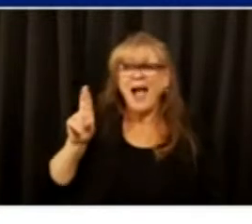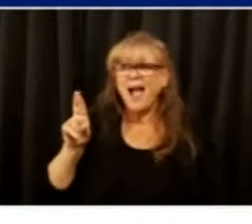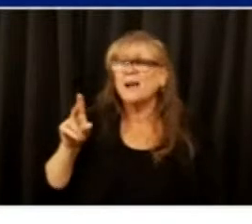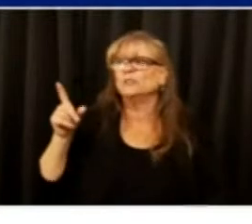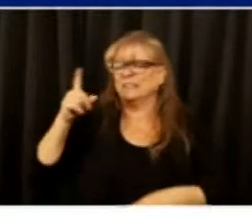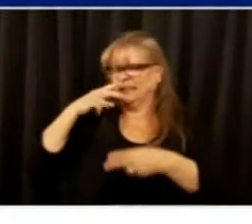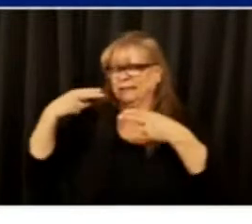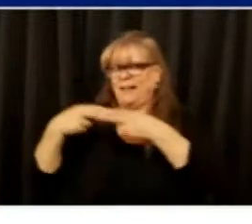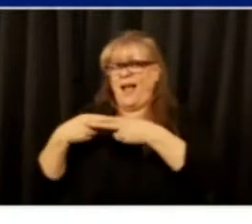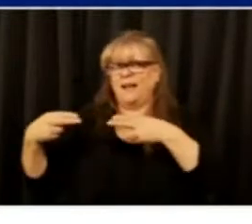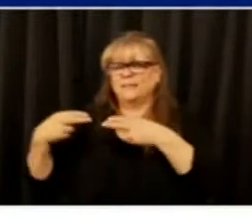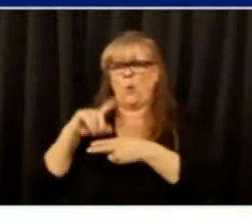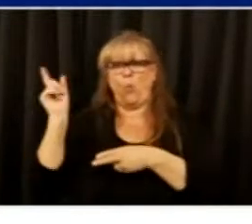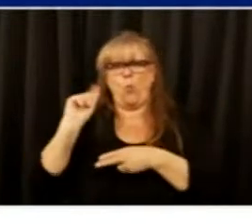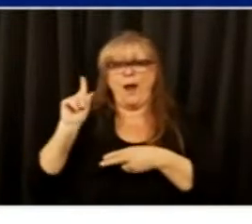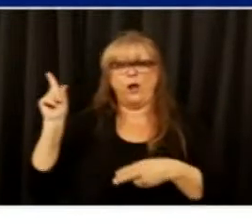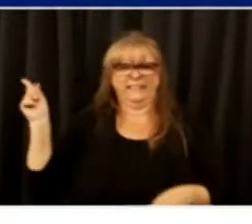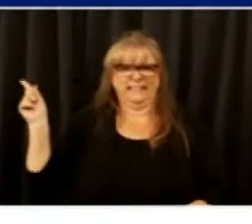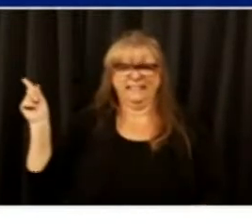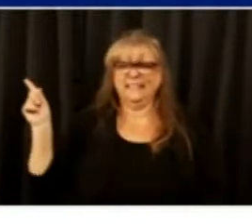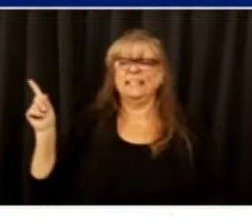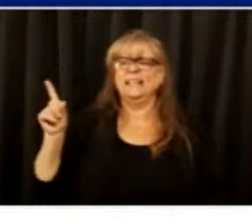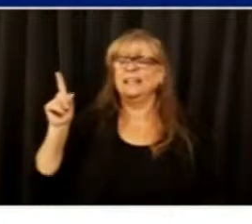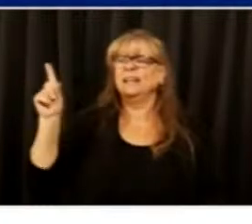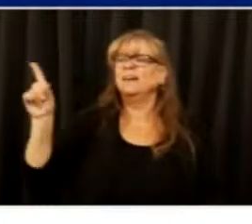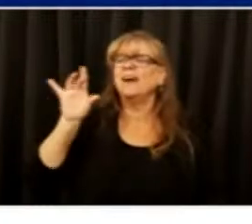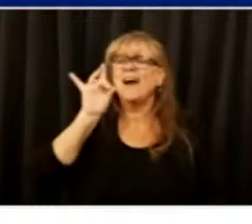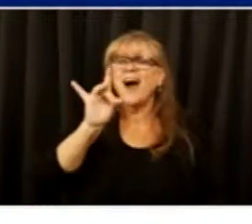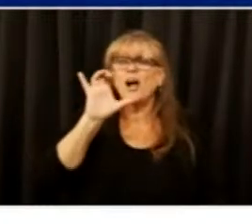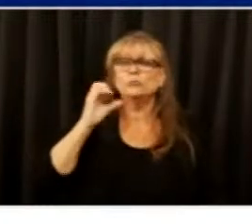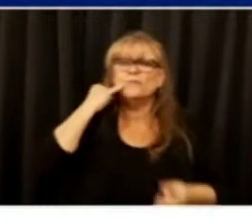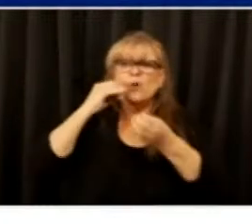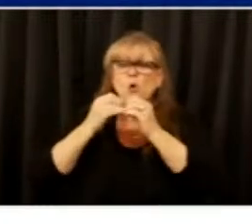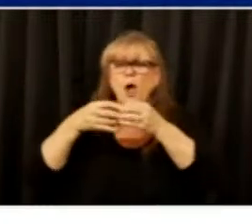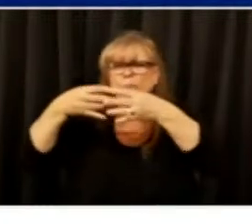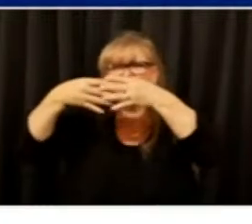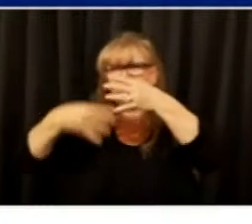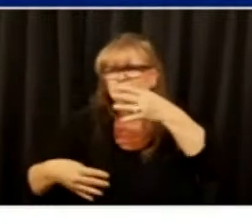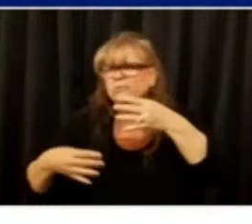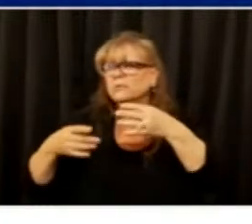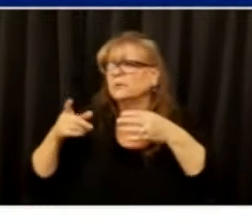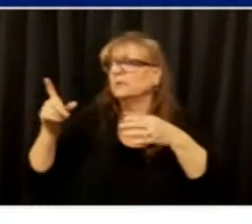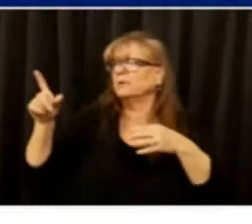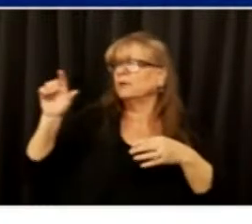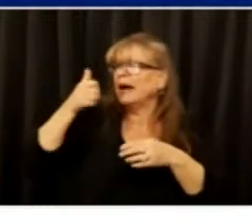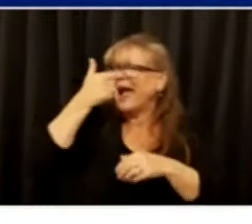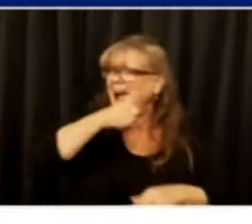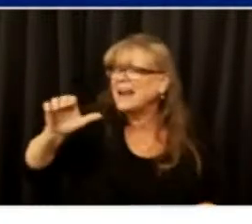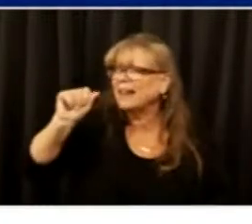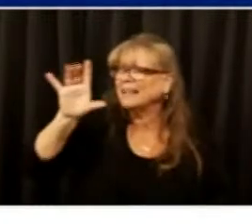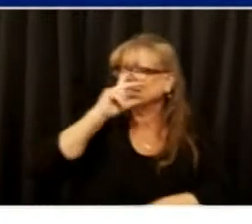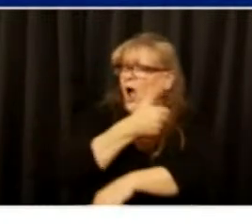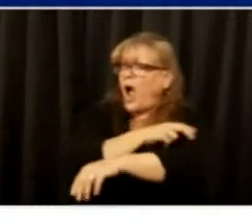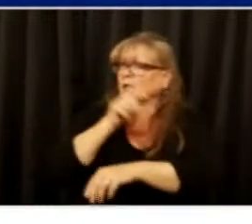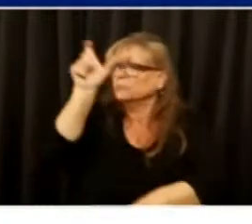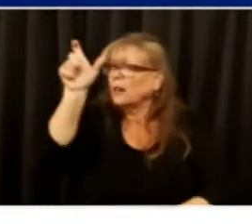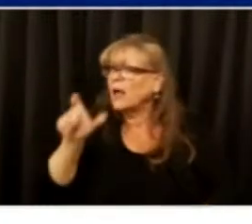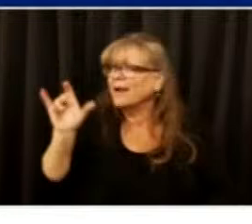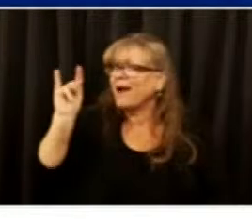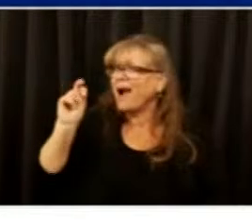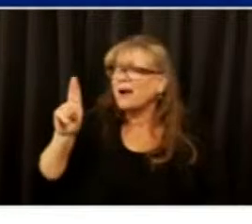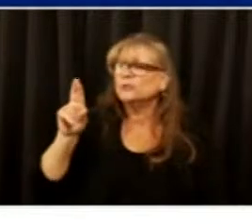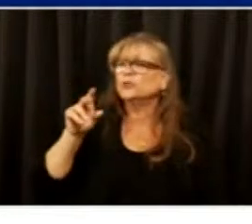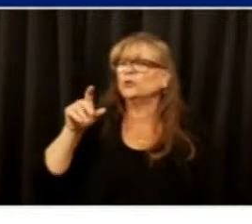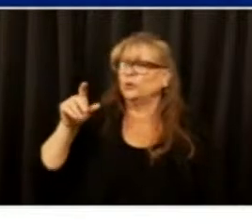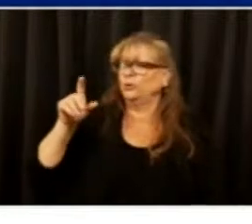call our 800 number, or you can visit any of these clinics. Our major community sites, which is Ball Arena, Pepsi Center